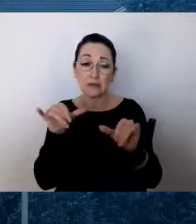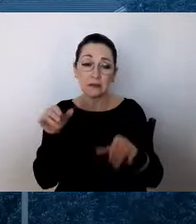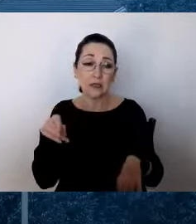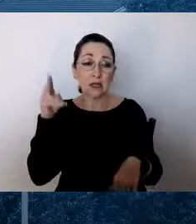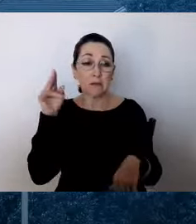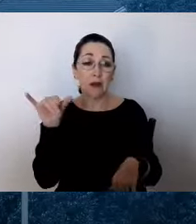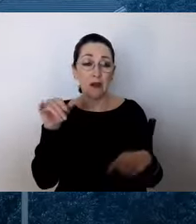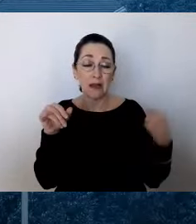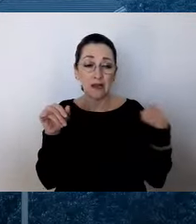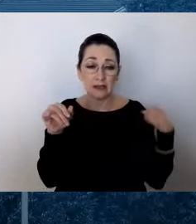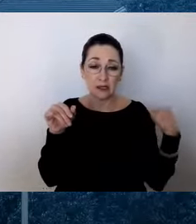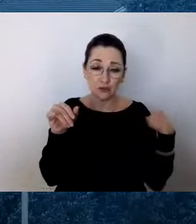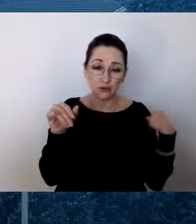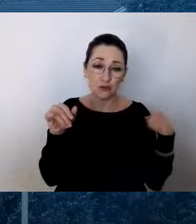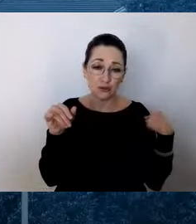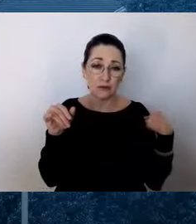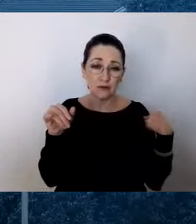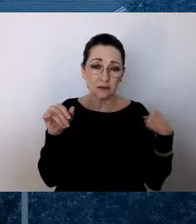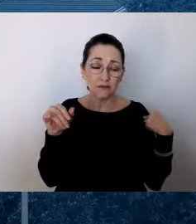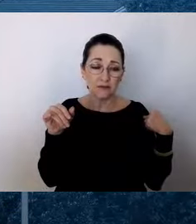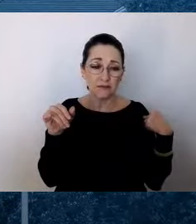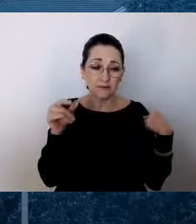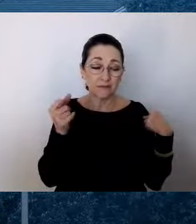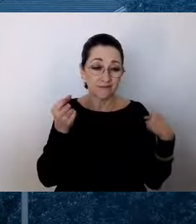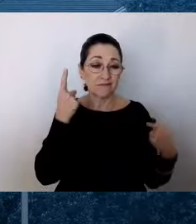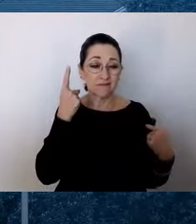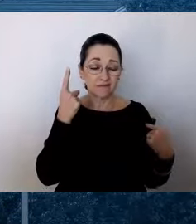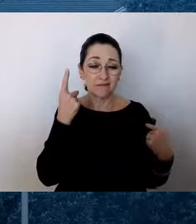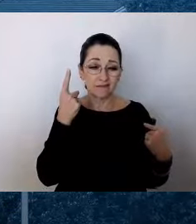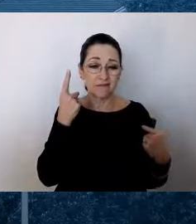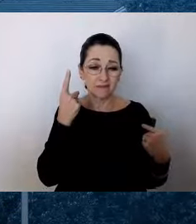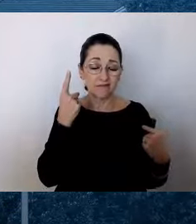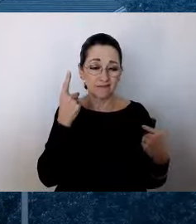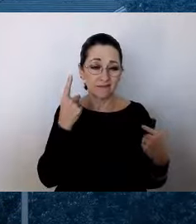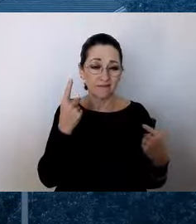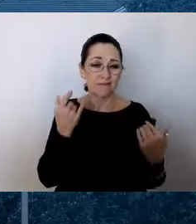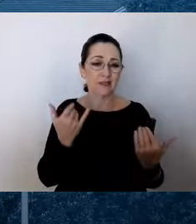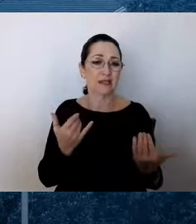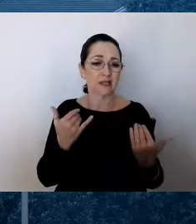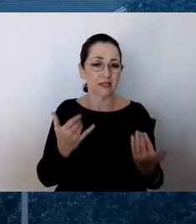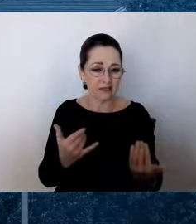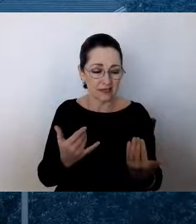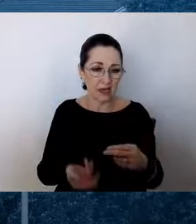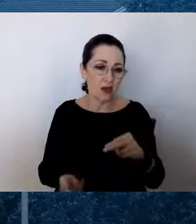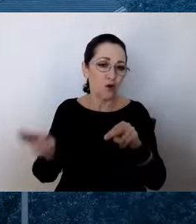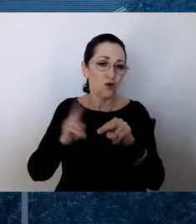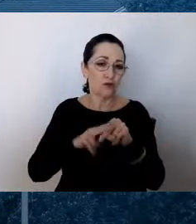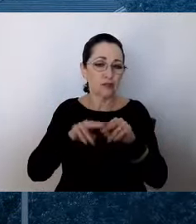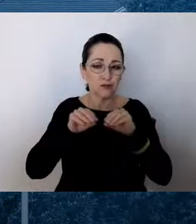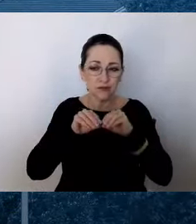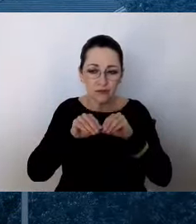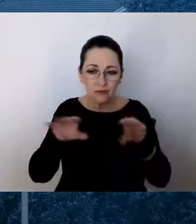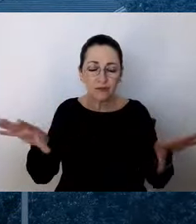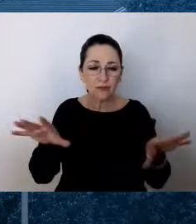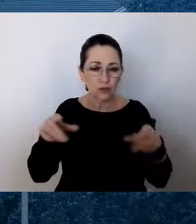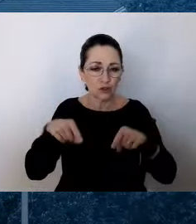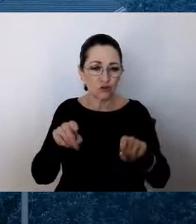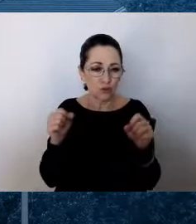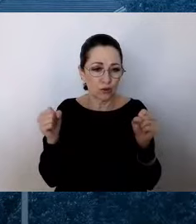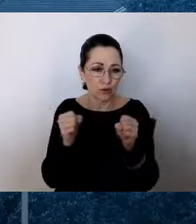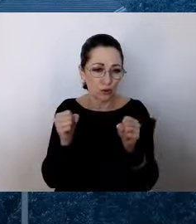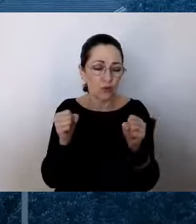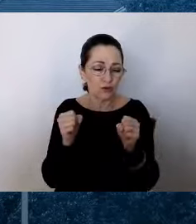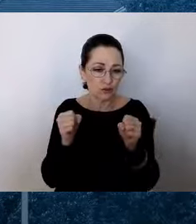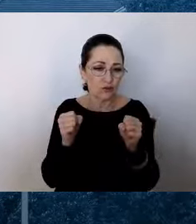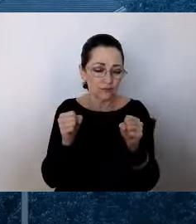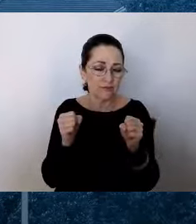see that we've had a surge that started a little bit earlier this year in the winter. They kind of declined a little